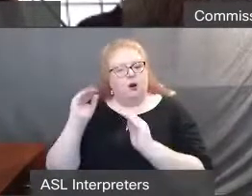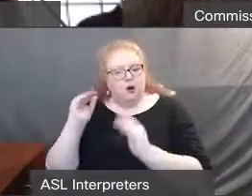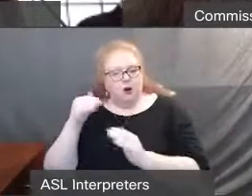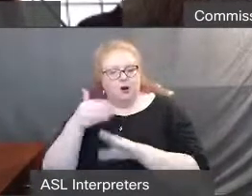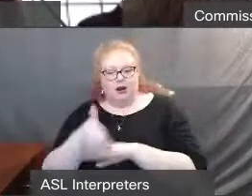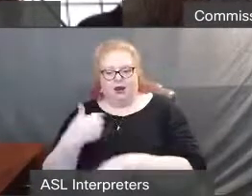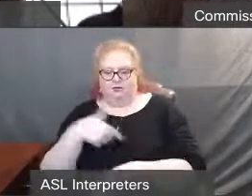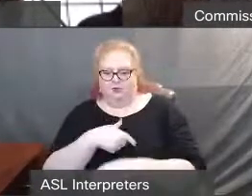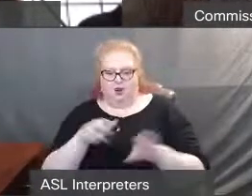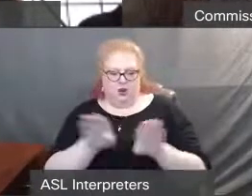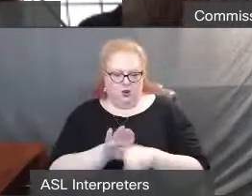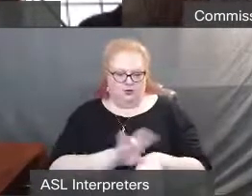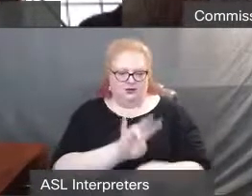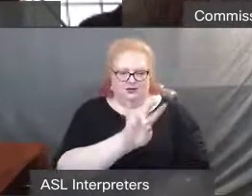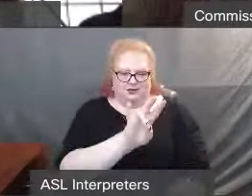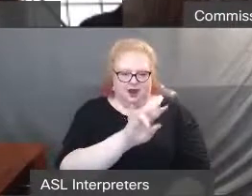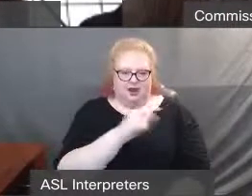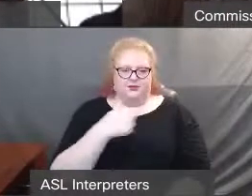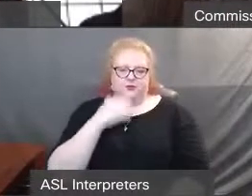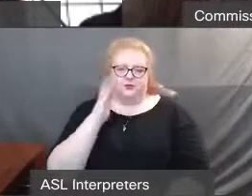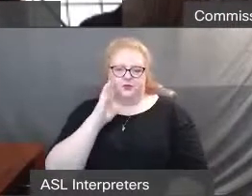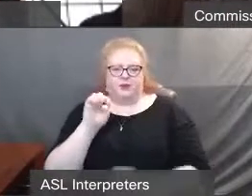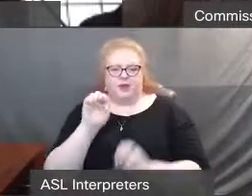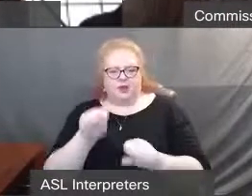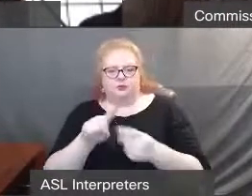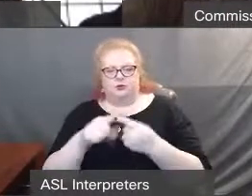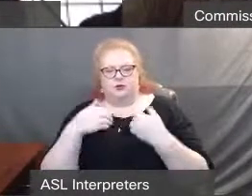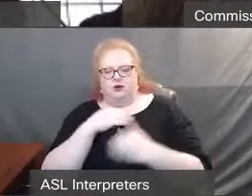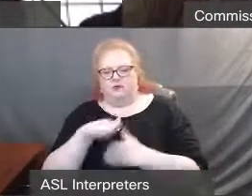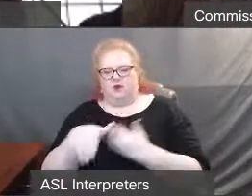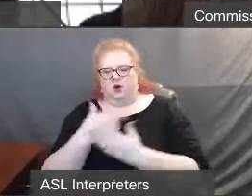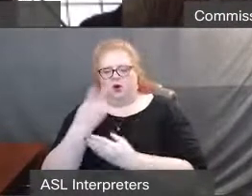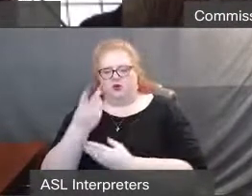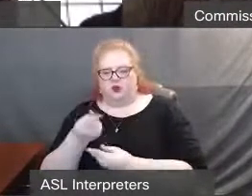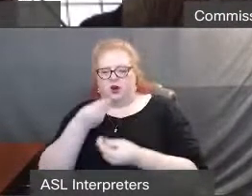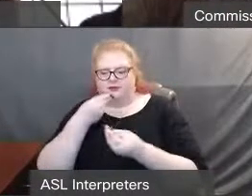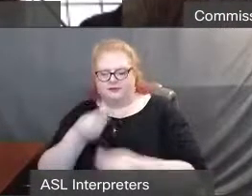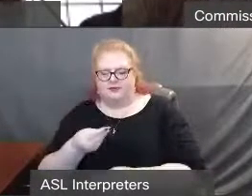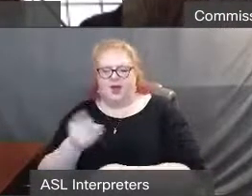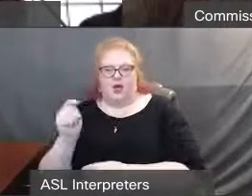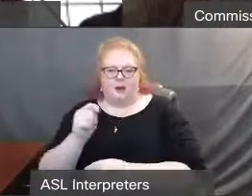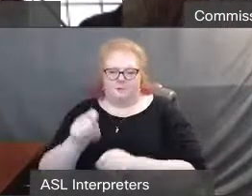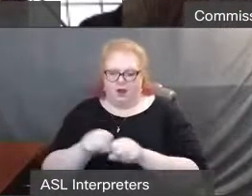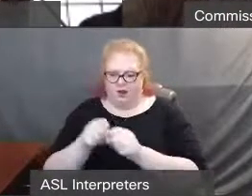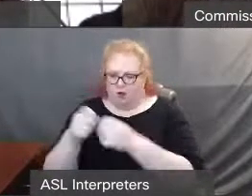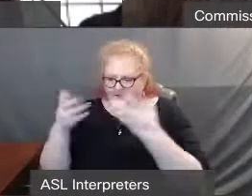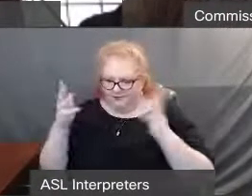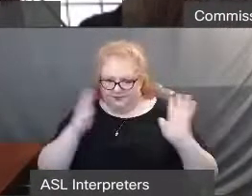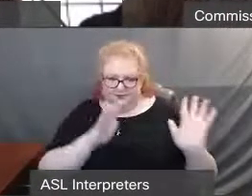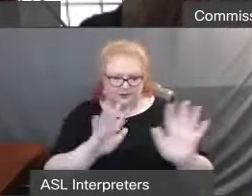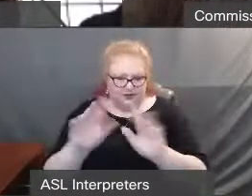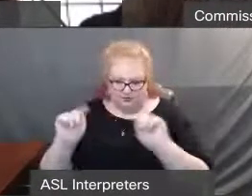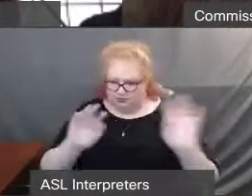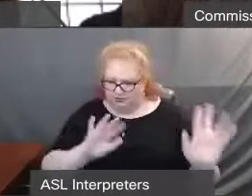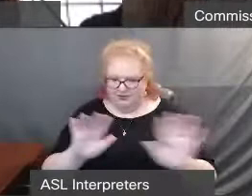close at 7 o'clock, I can get all the dogs that are there fed, potty breaks, everybody will be back inside. And there will not be any noise that needs to